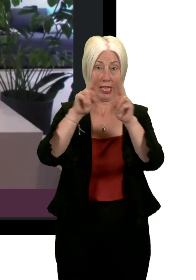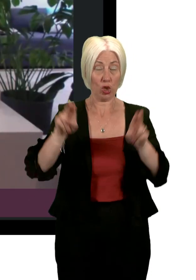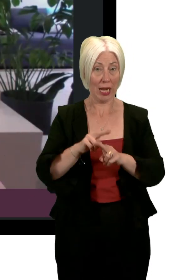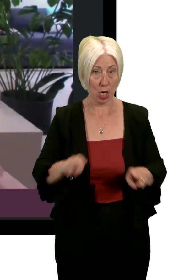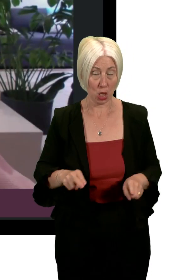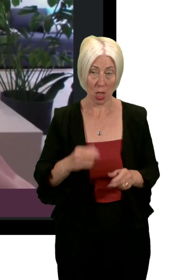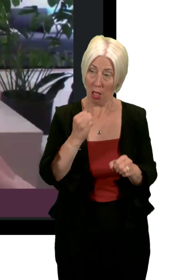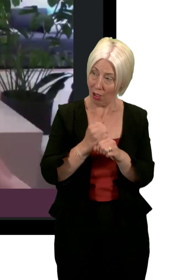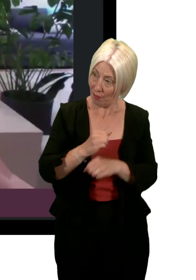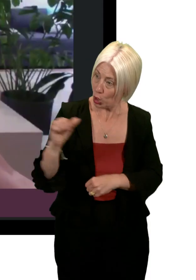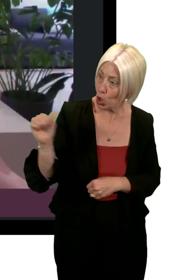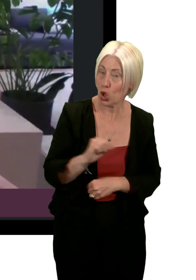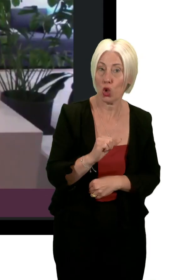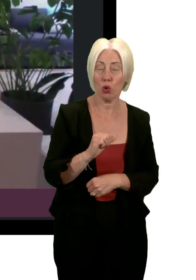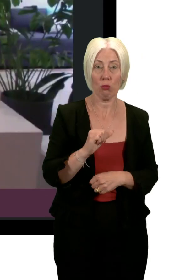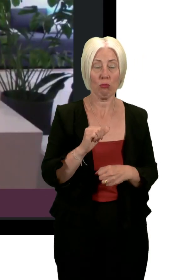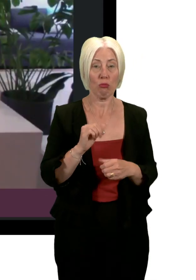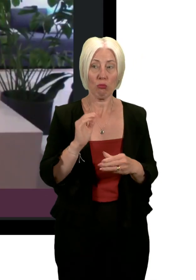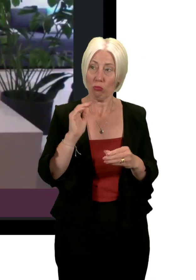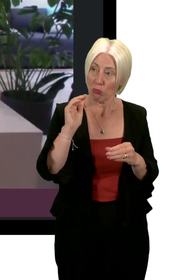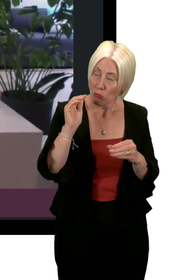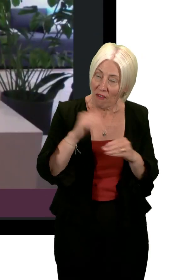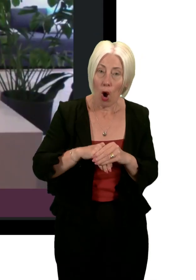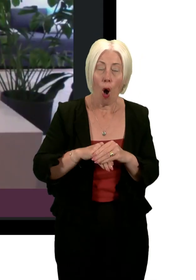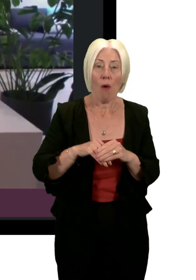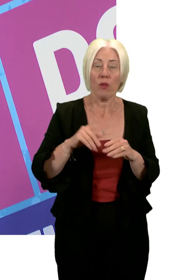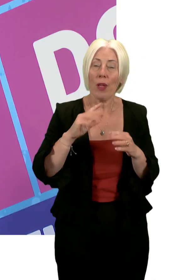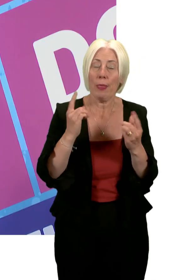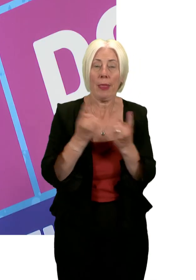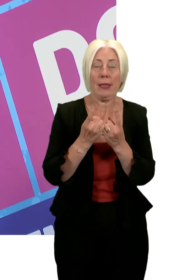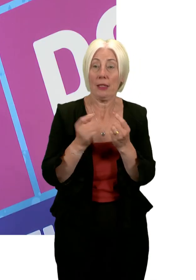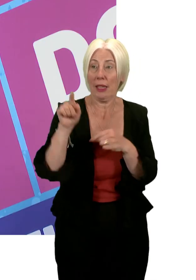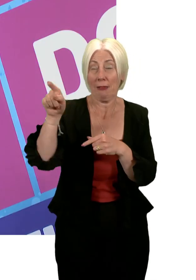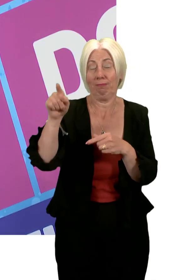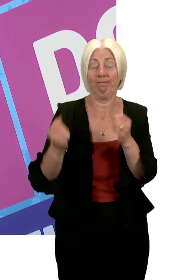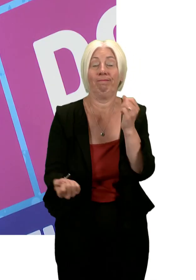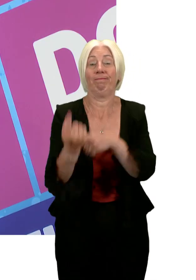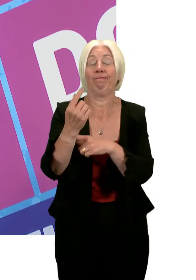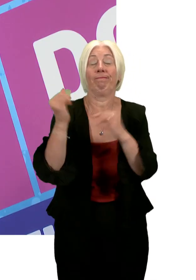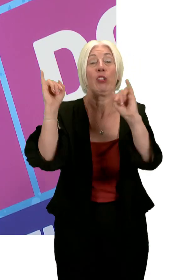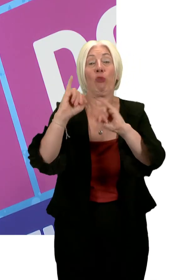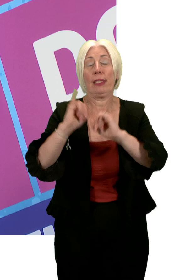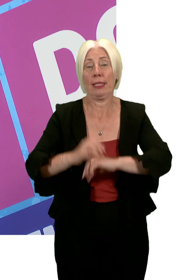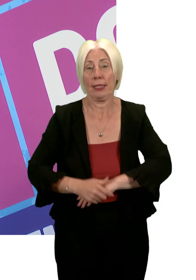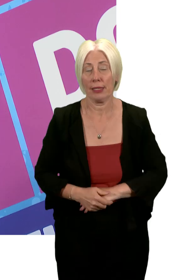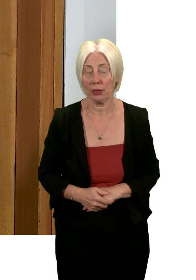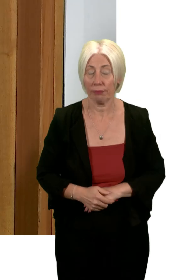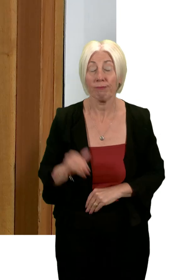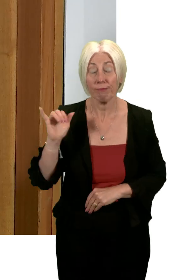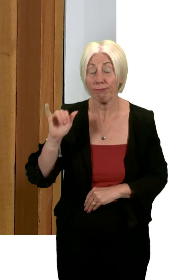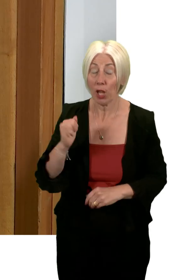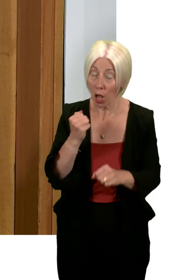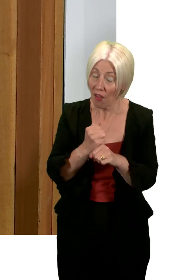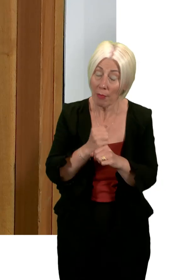and doing a lot more when we get these kind of crises. That's right. Yes, Alex. I think governments do